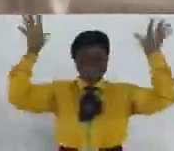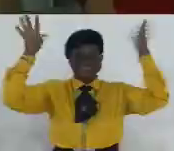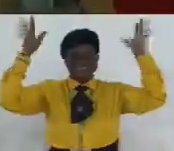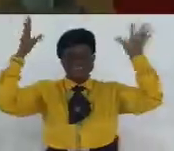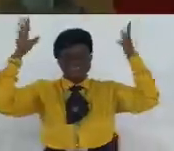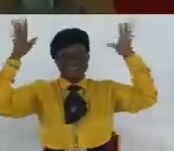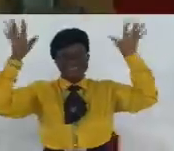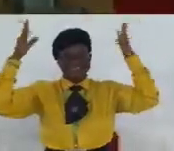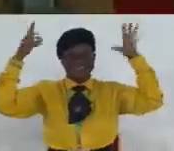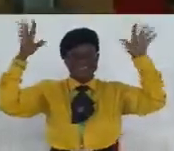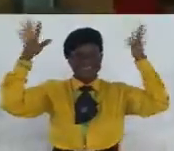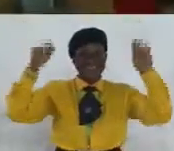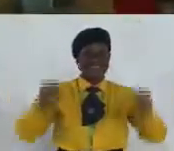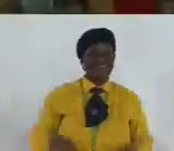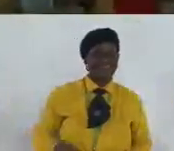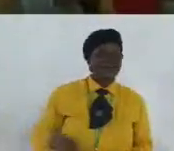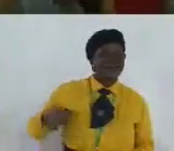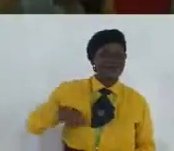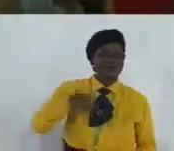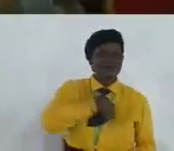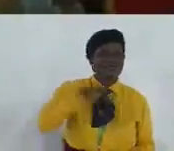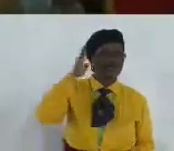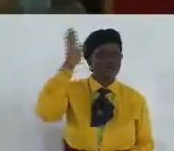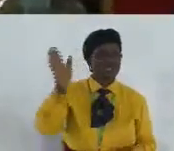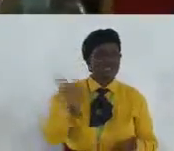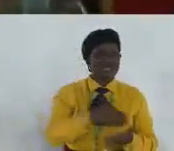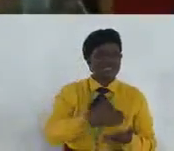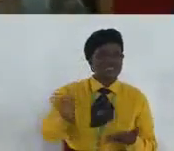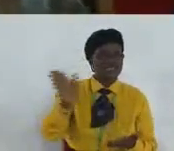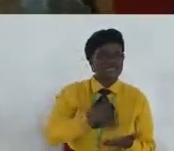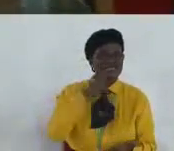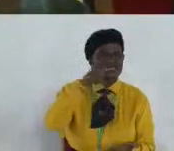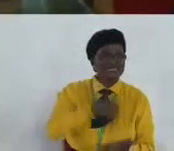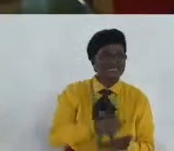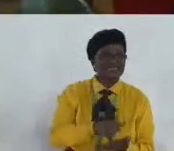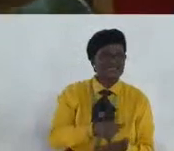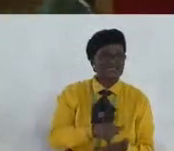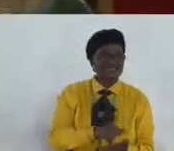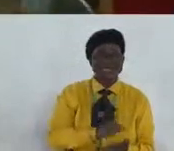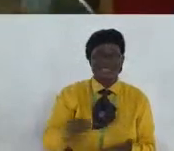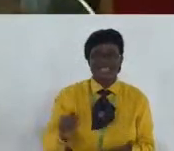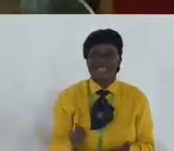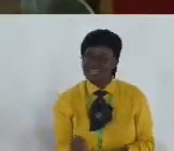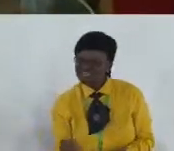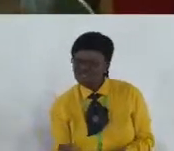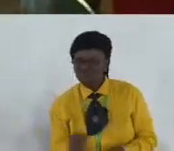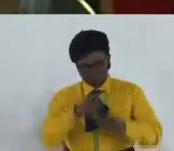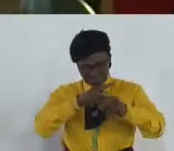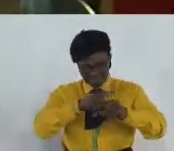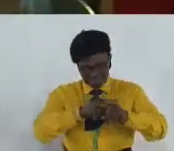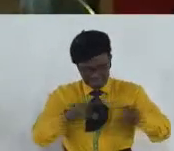again. Hallelujah. We're going to sing it. We're going to sing it a little differently.